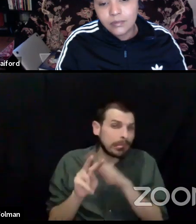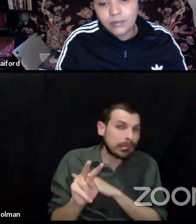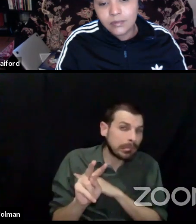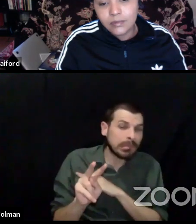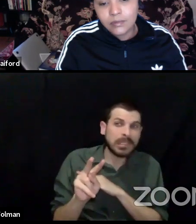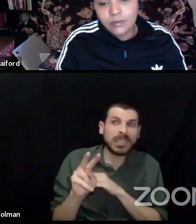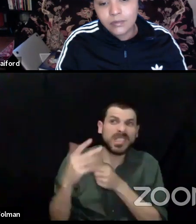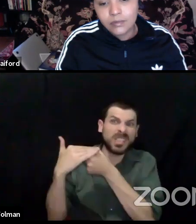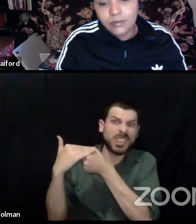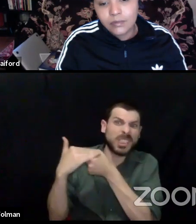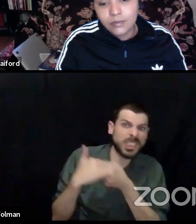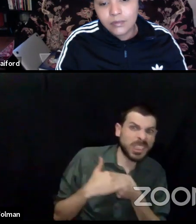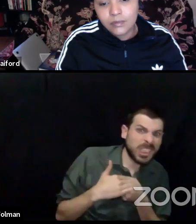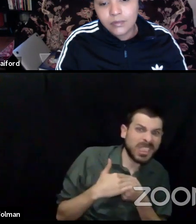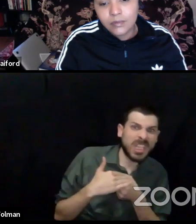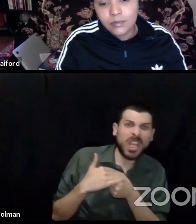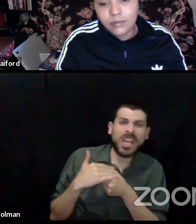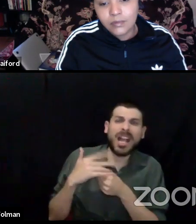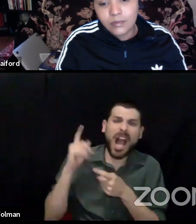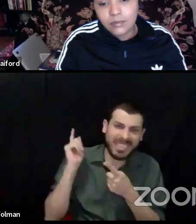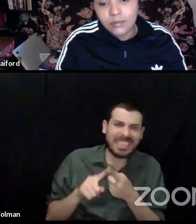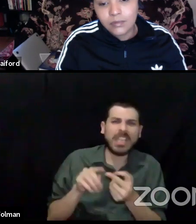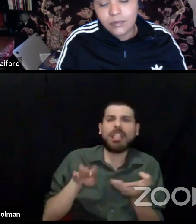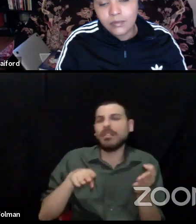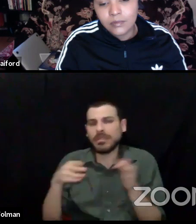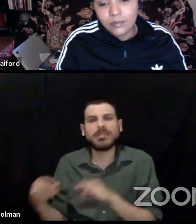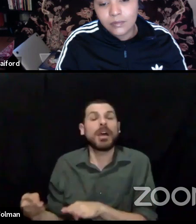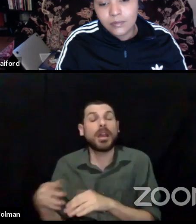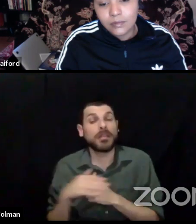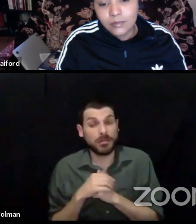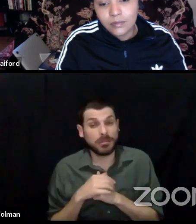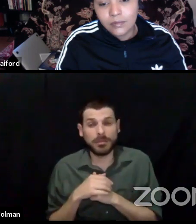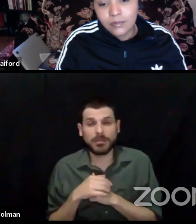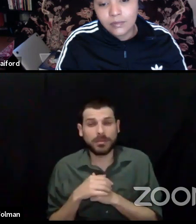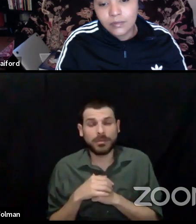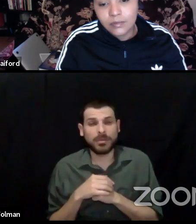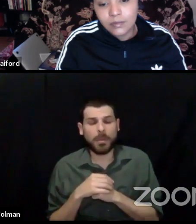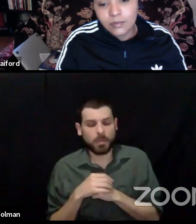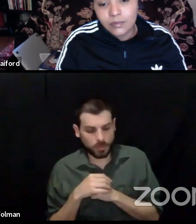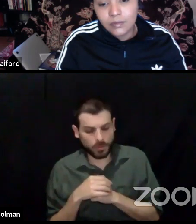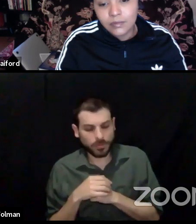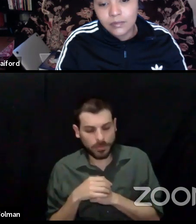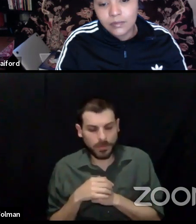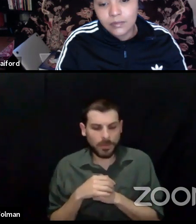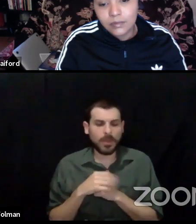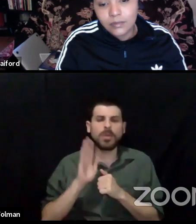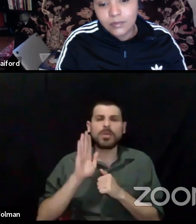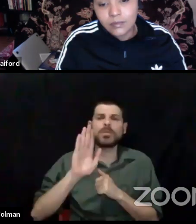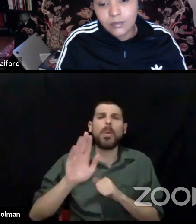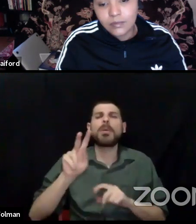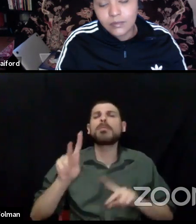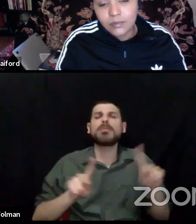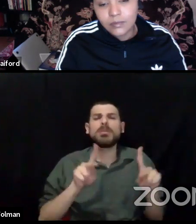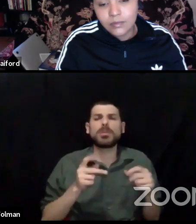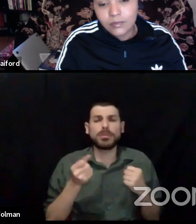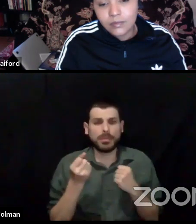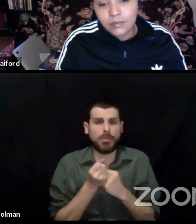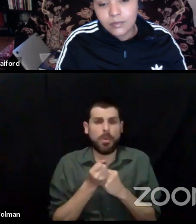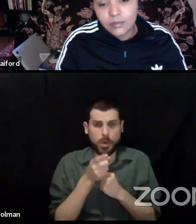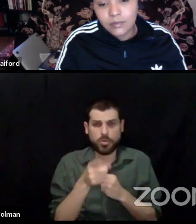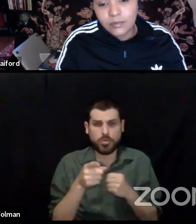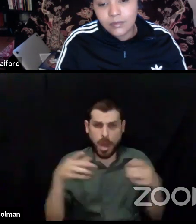How do you see your base, the diversity of your base